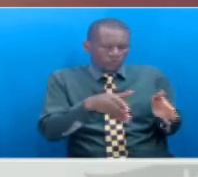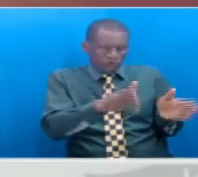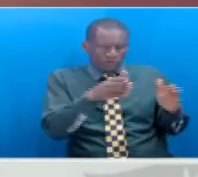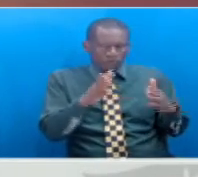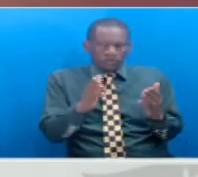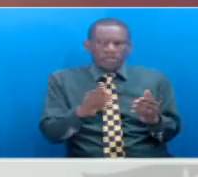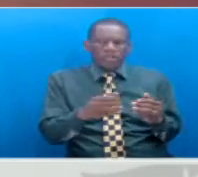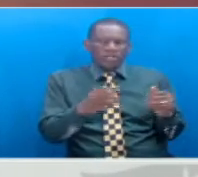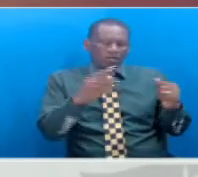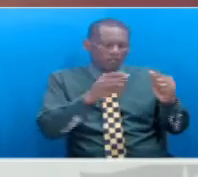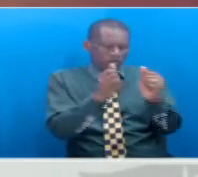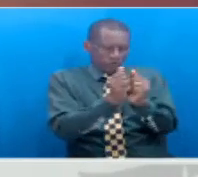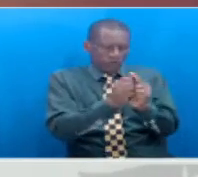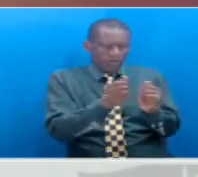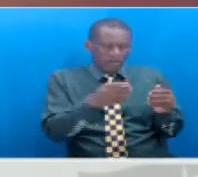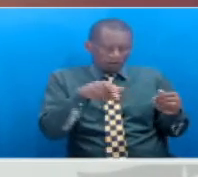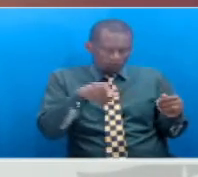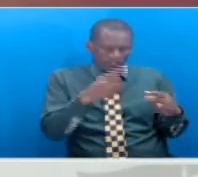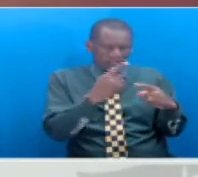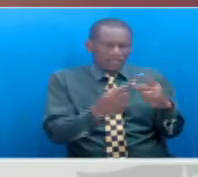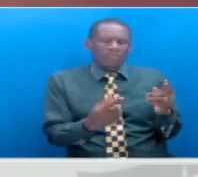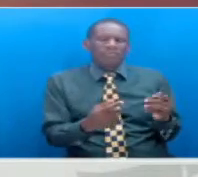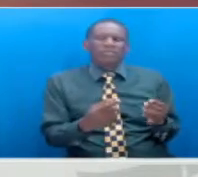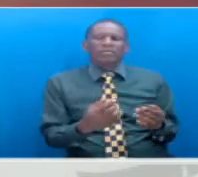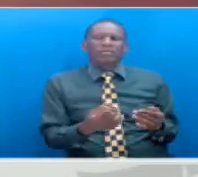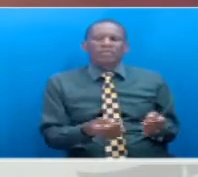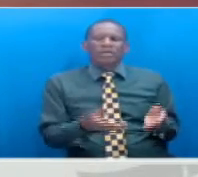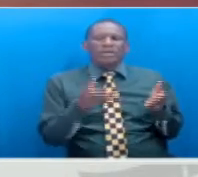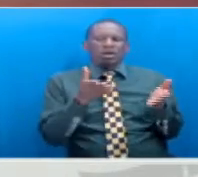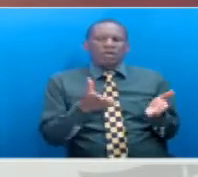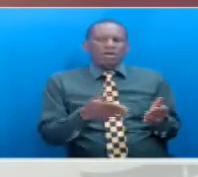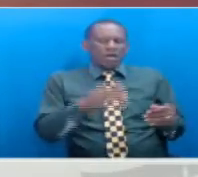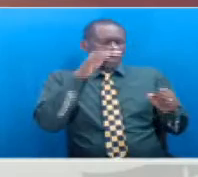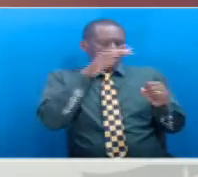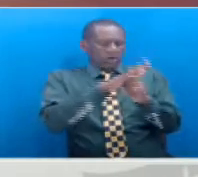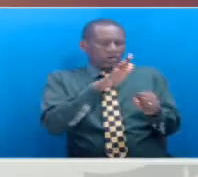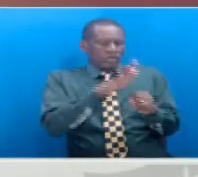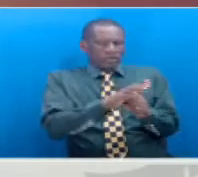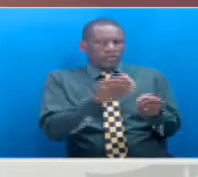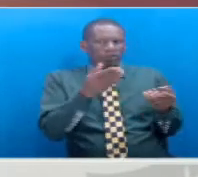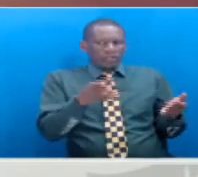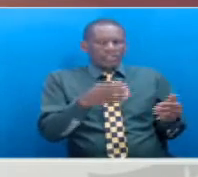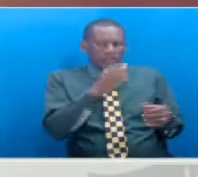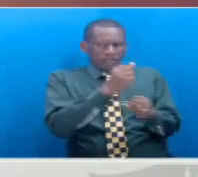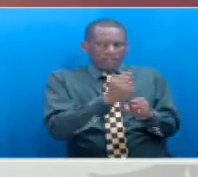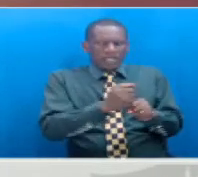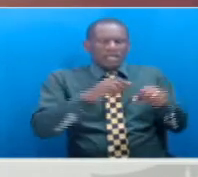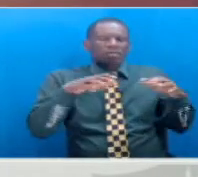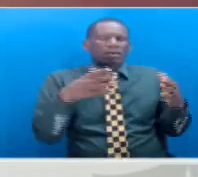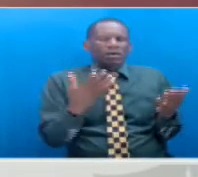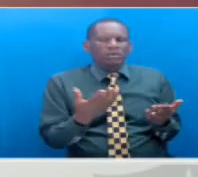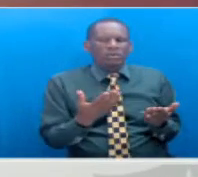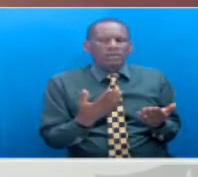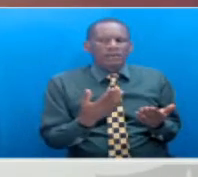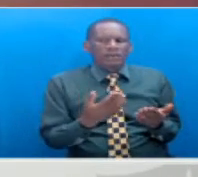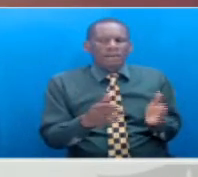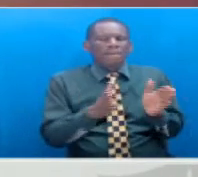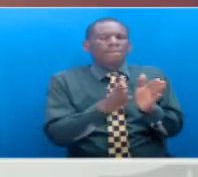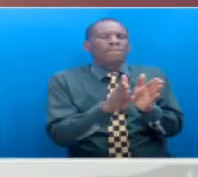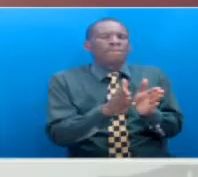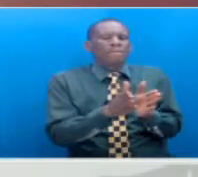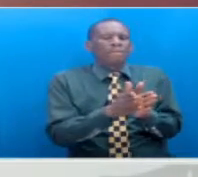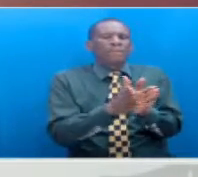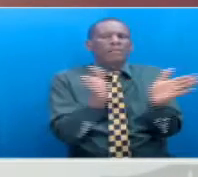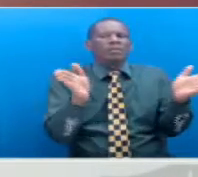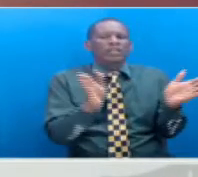in October and early this year. A lot of ado has been made about the publication of